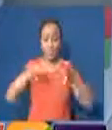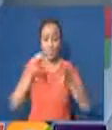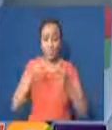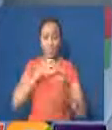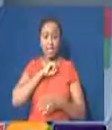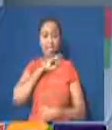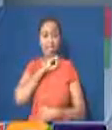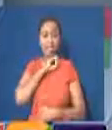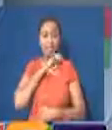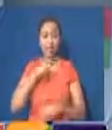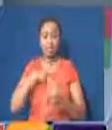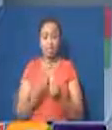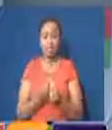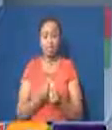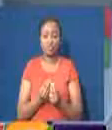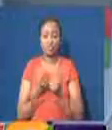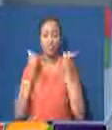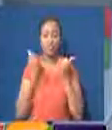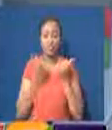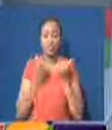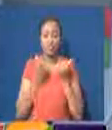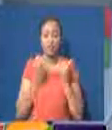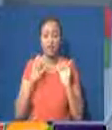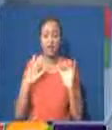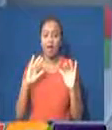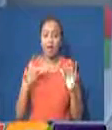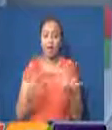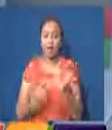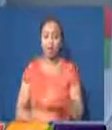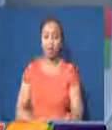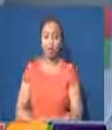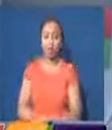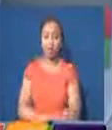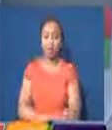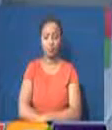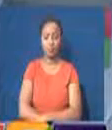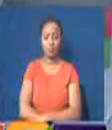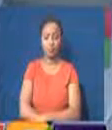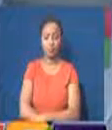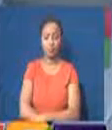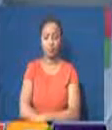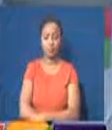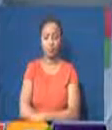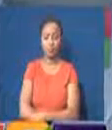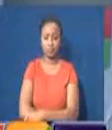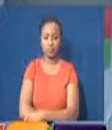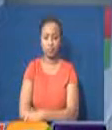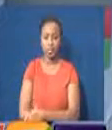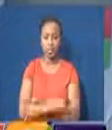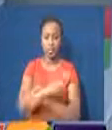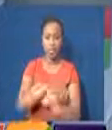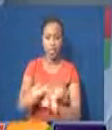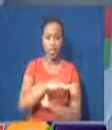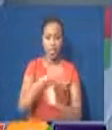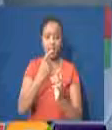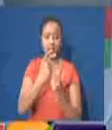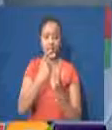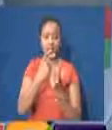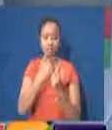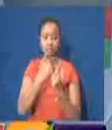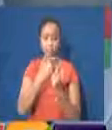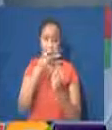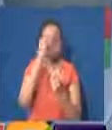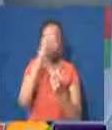or the perception of the cost of living was to rationalize the learning areas. Another issue